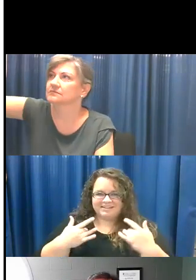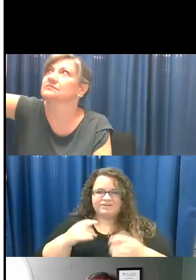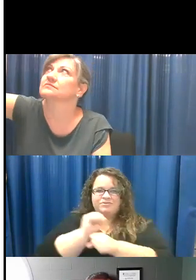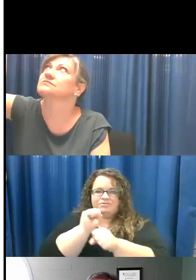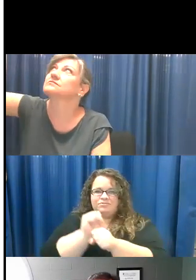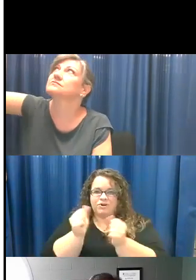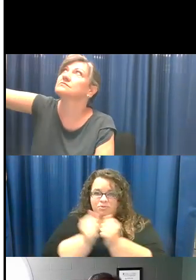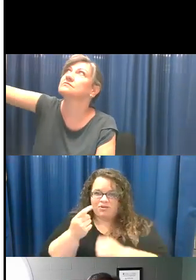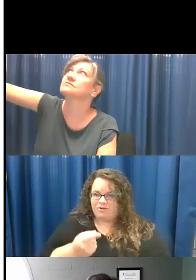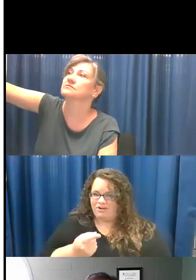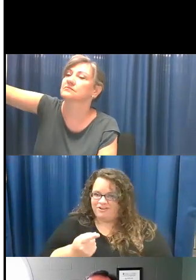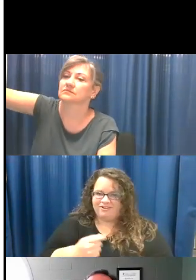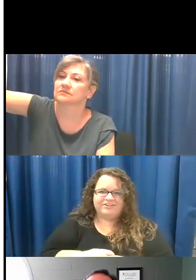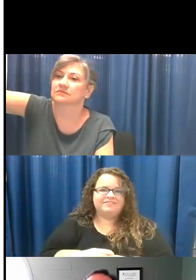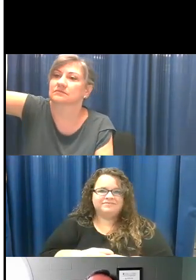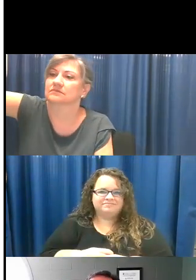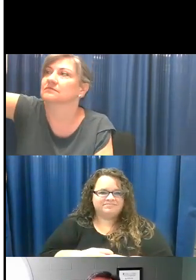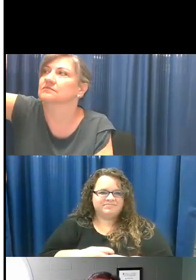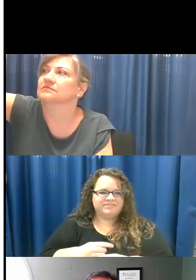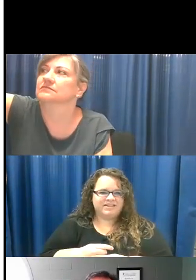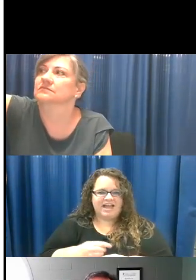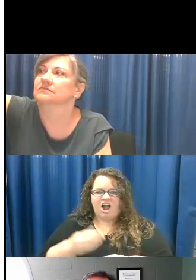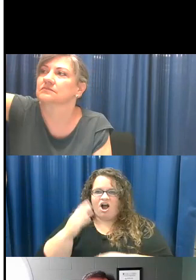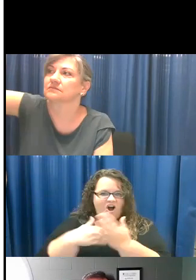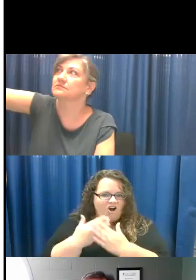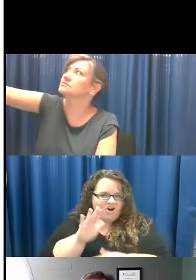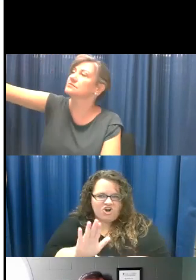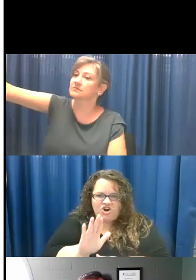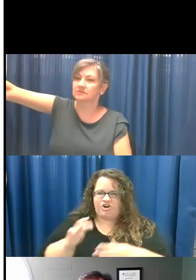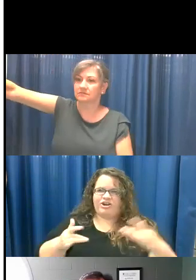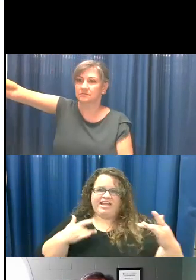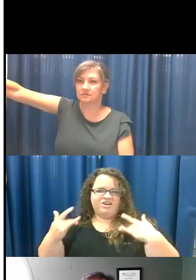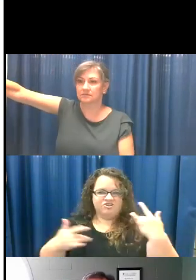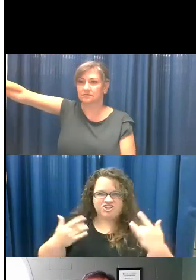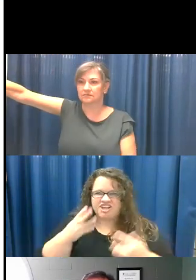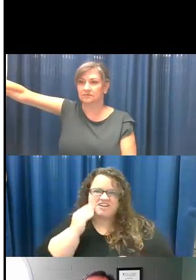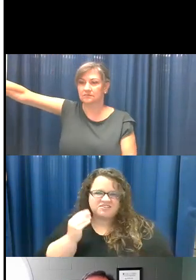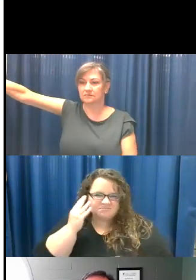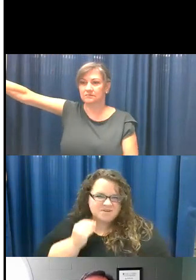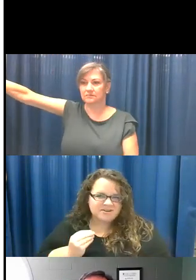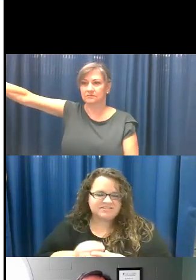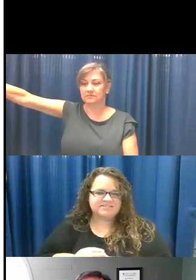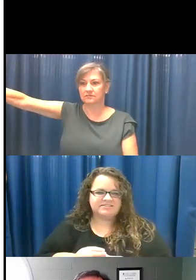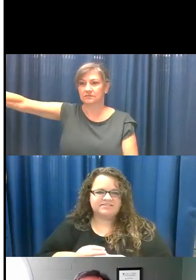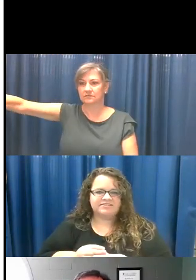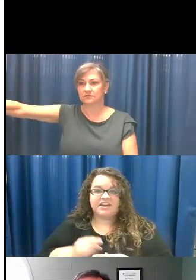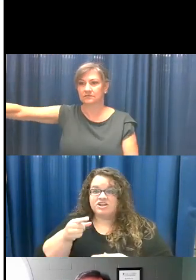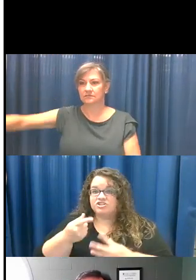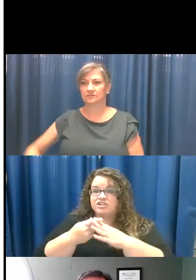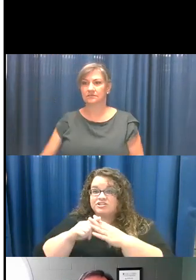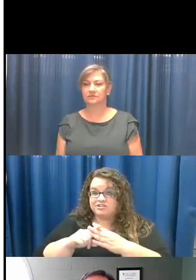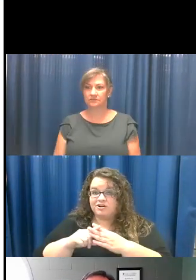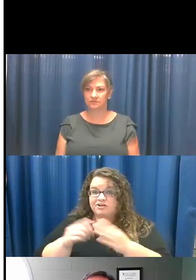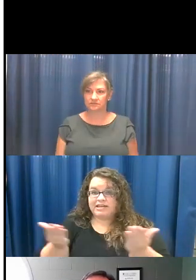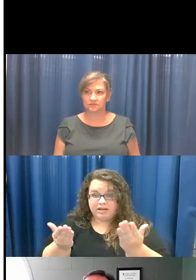and the energy and experience she brings to this role. Jackie started as an adjunct